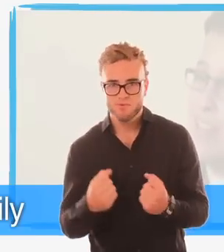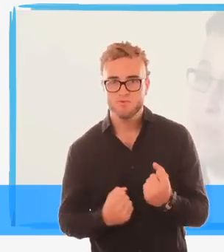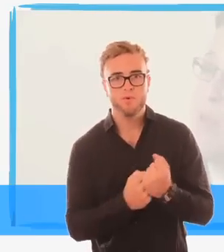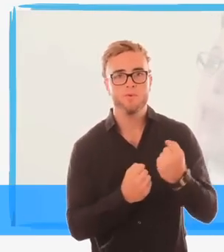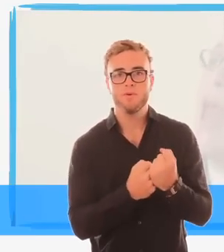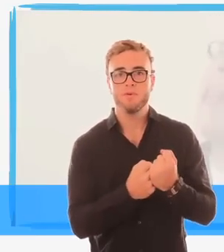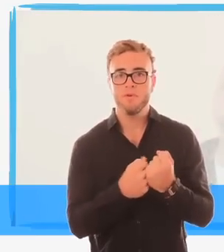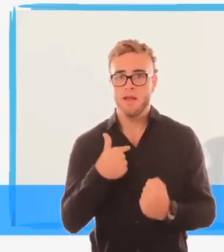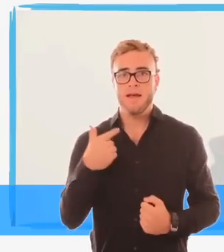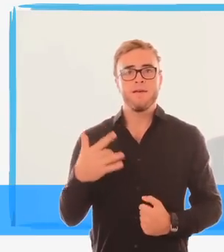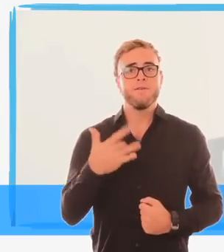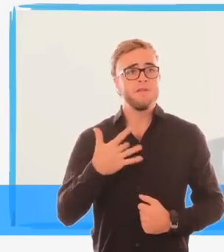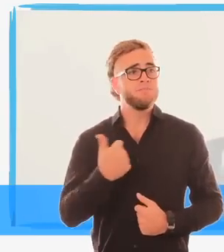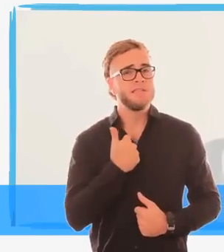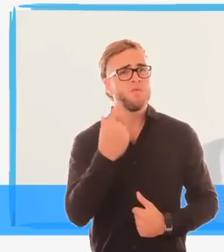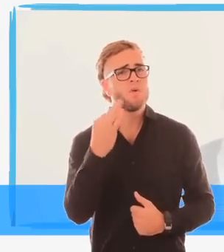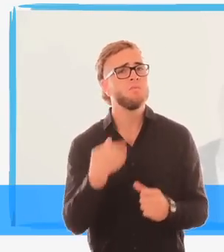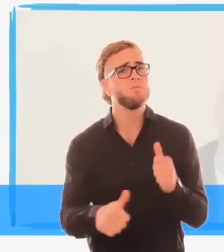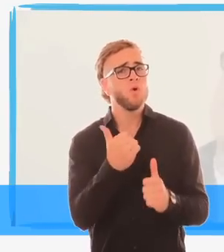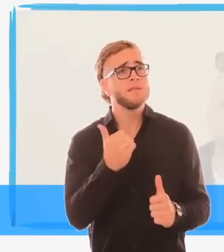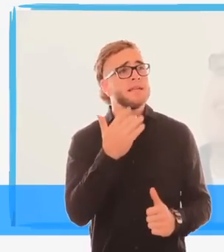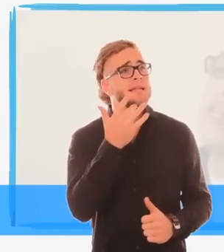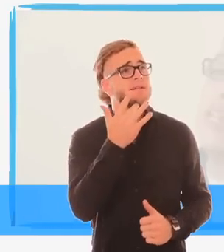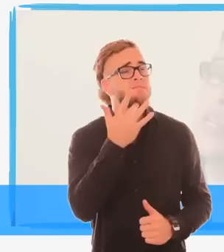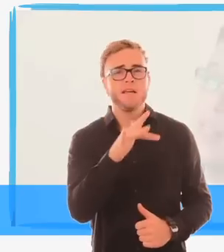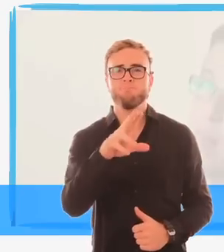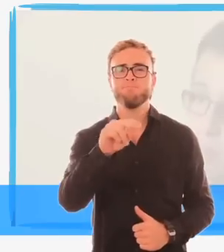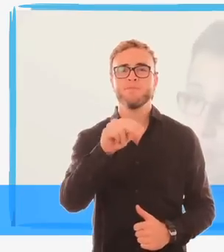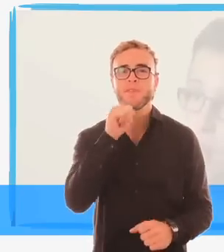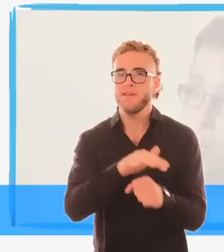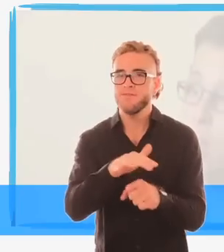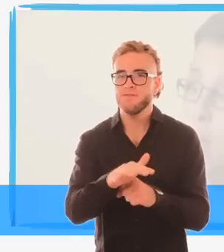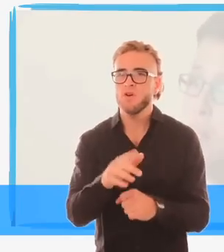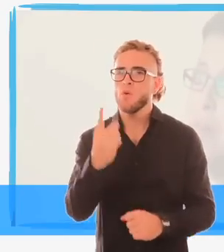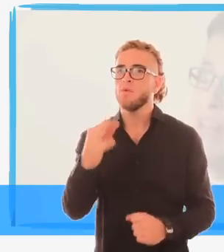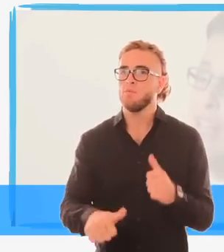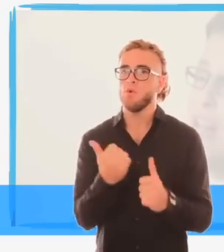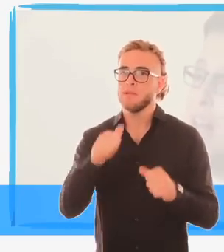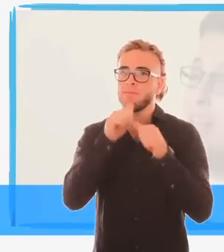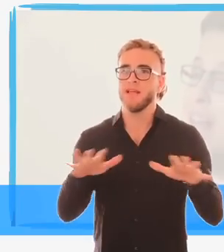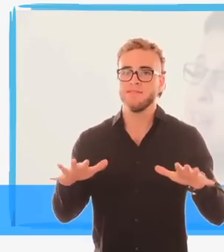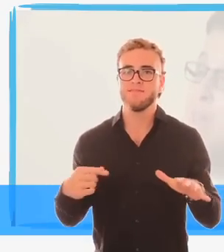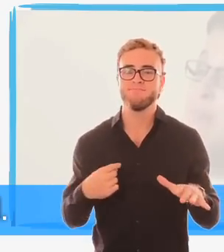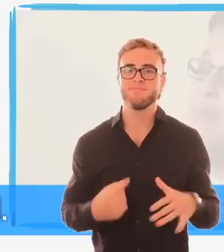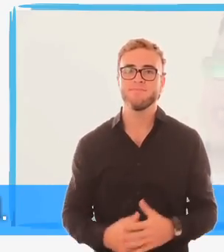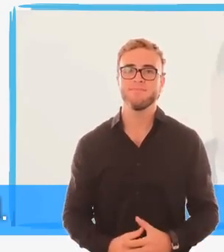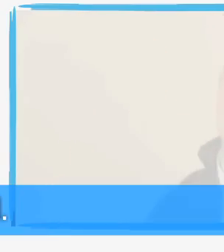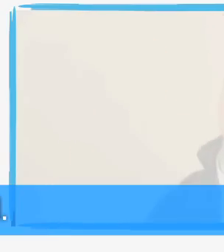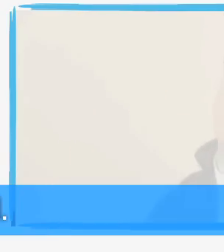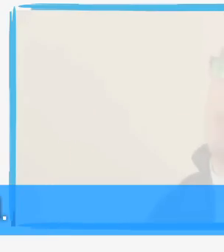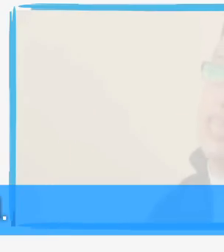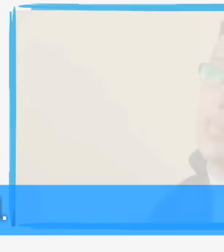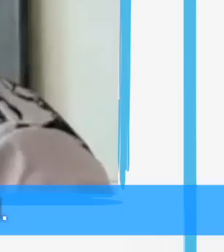family. I consider myself one of the most, lucky is an understatement. I would say I'm one of the